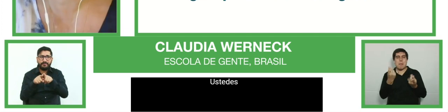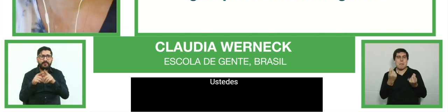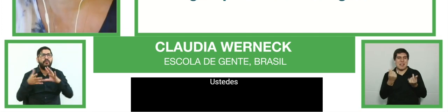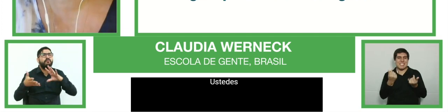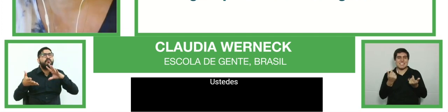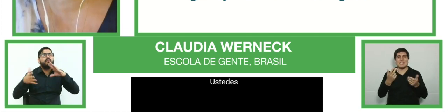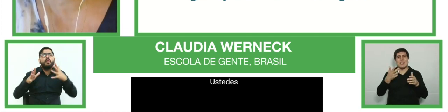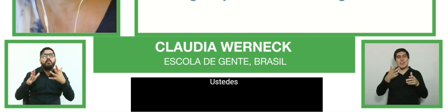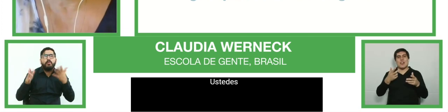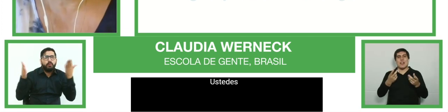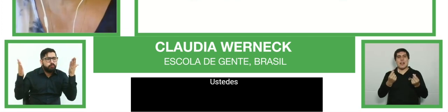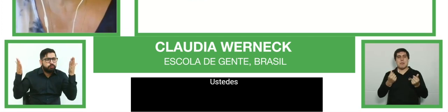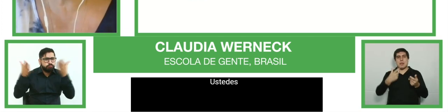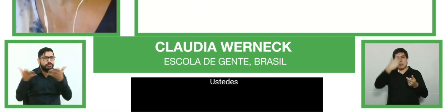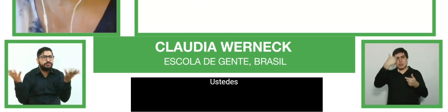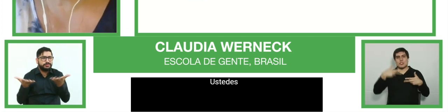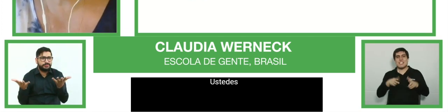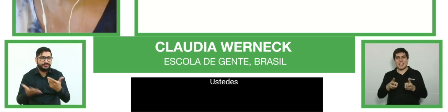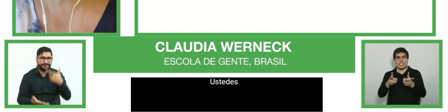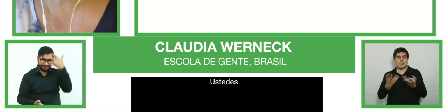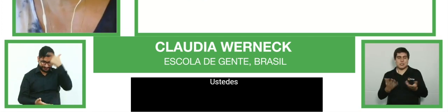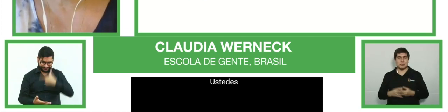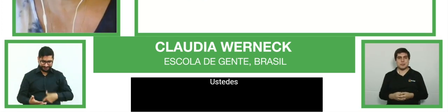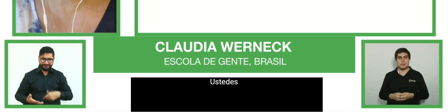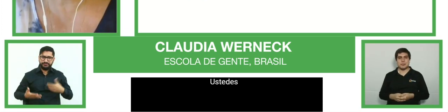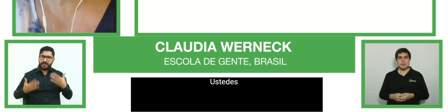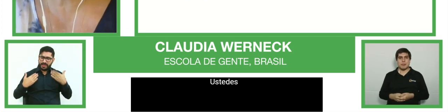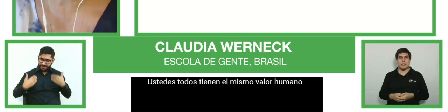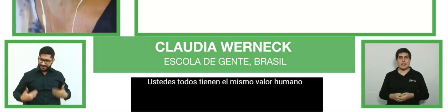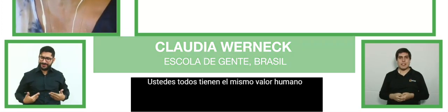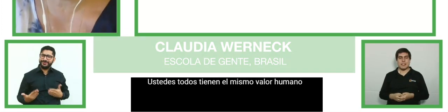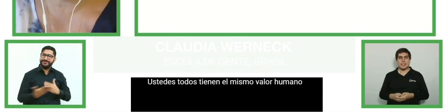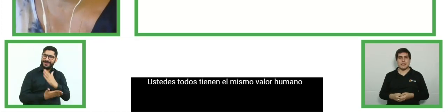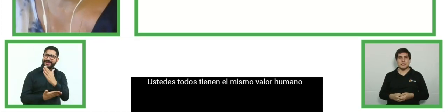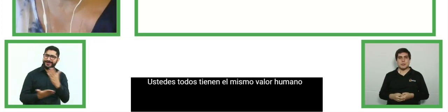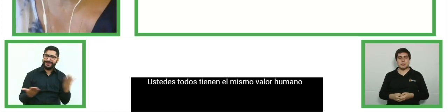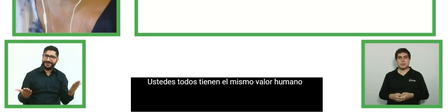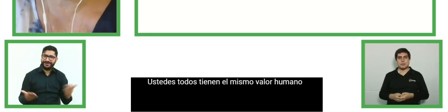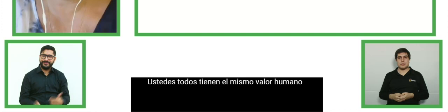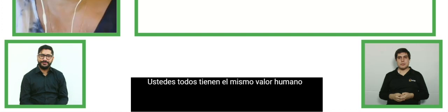Human beings, value of human beings is different than the social value.